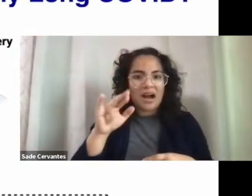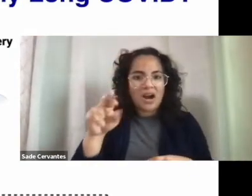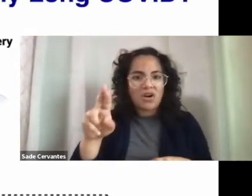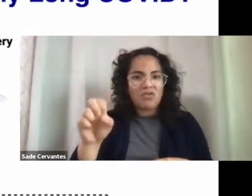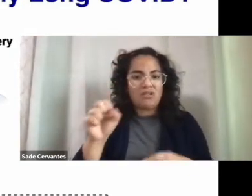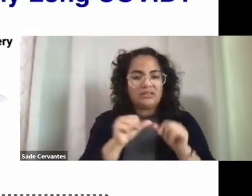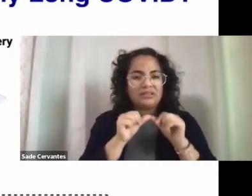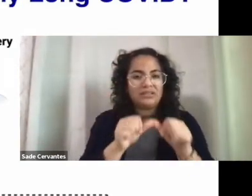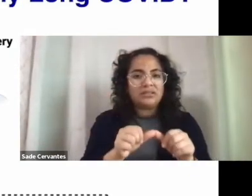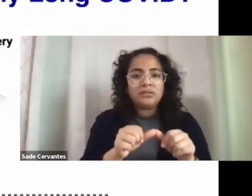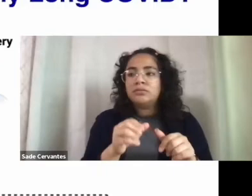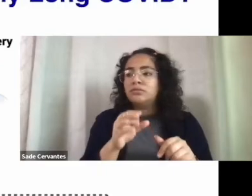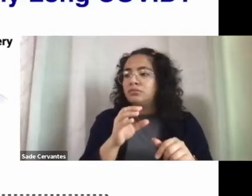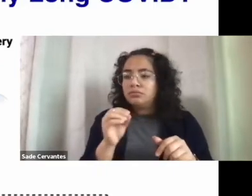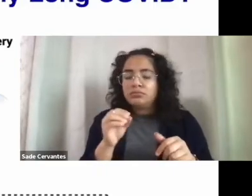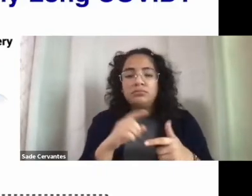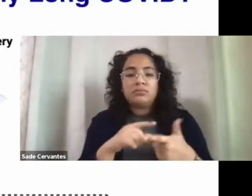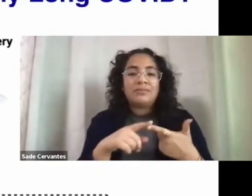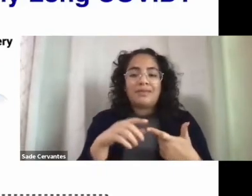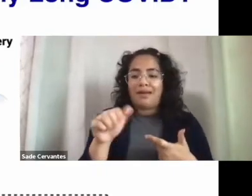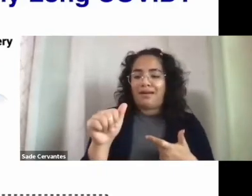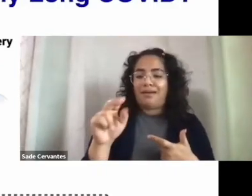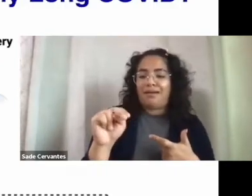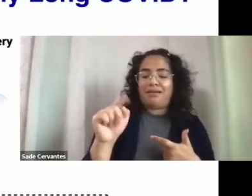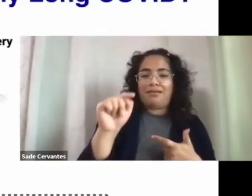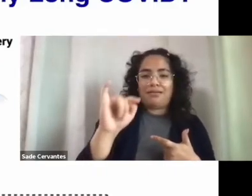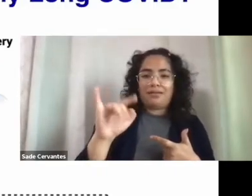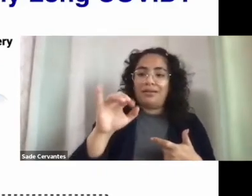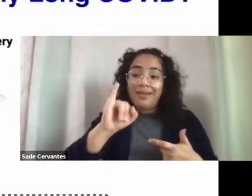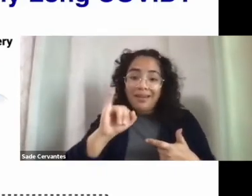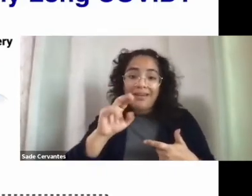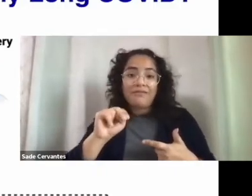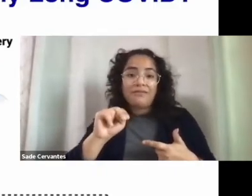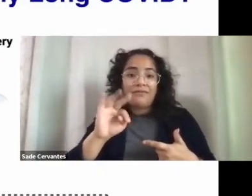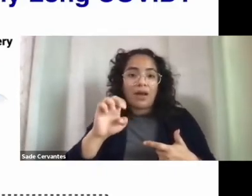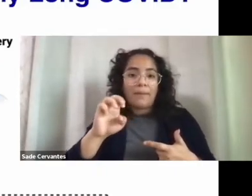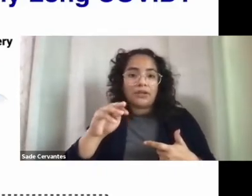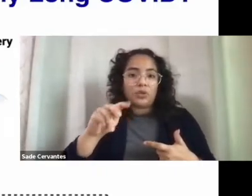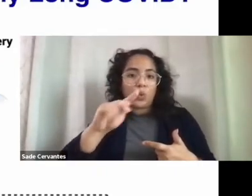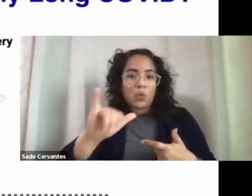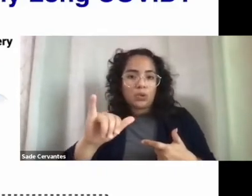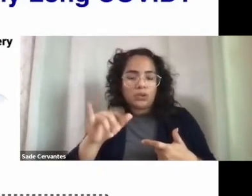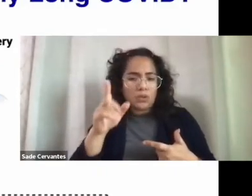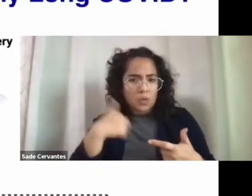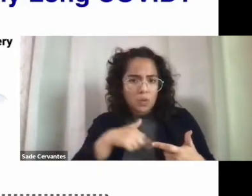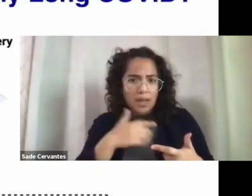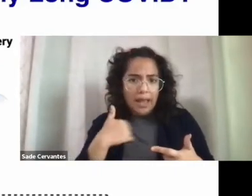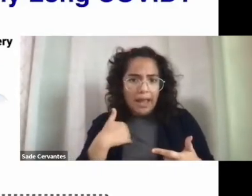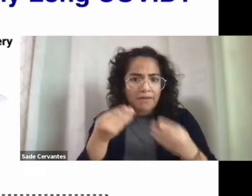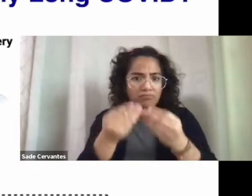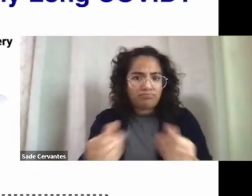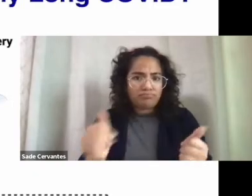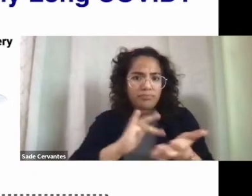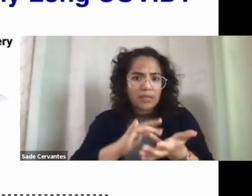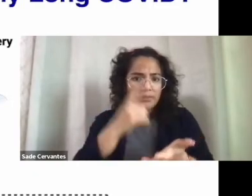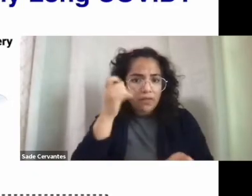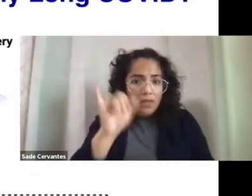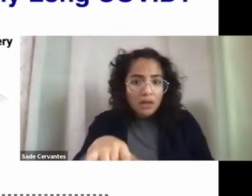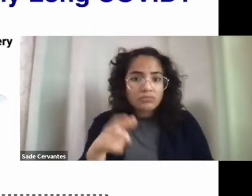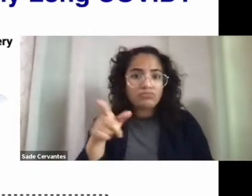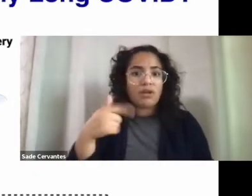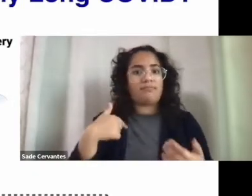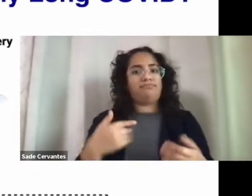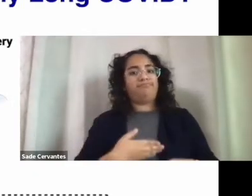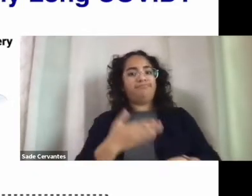there anti-inflammatory treatments that we might be able to use to get people feeling better? The